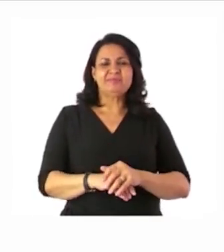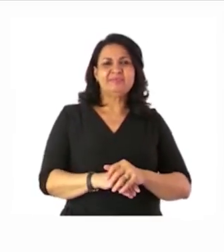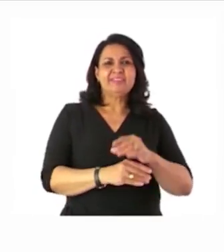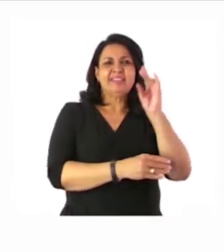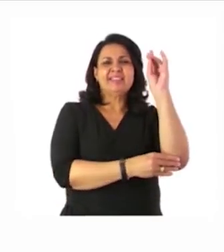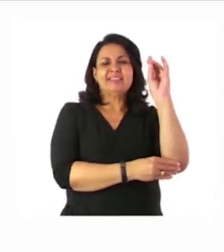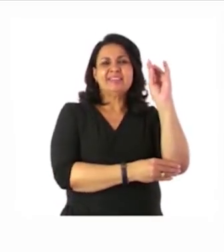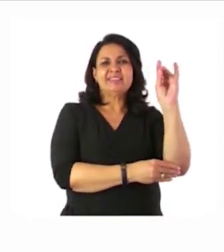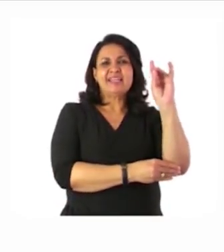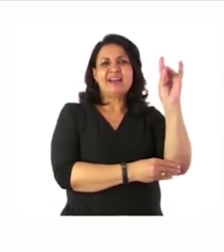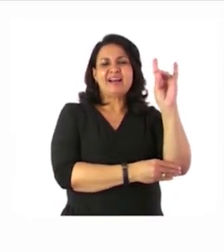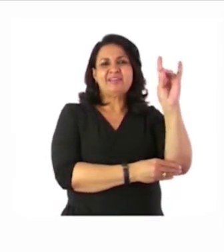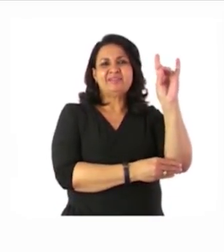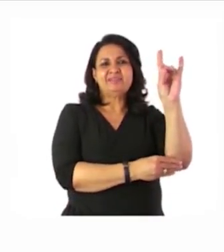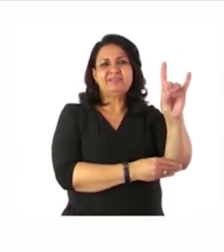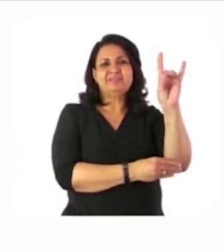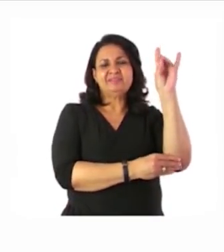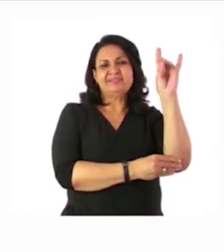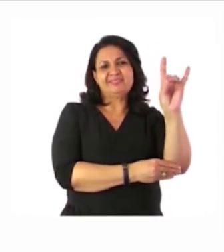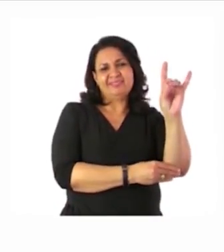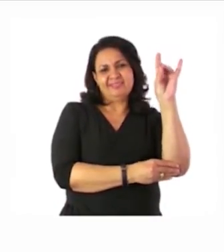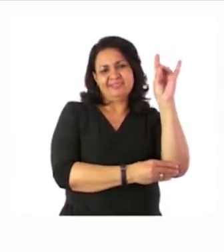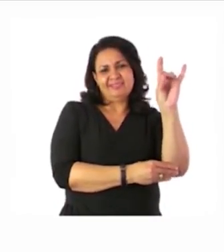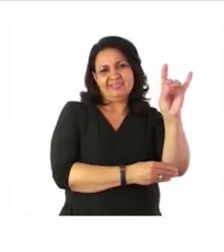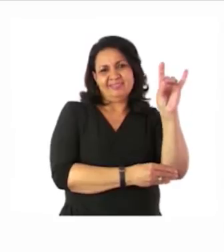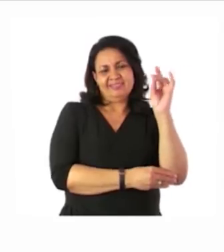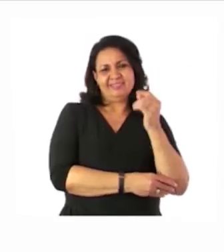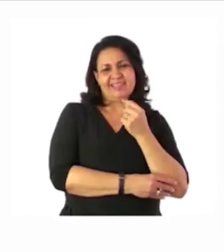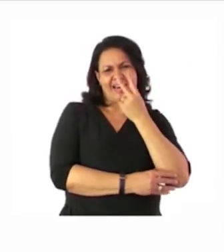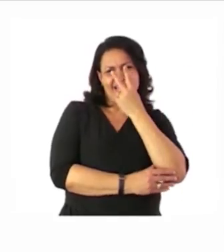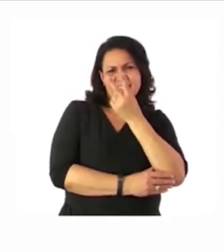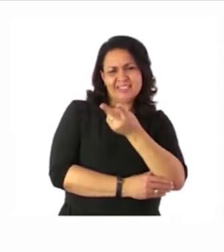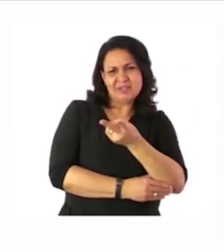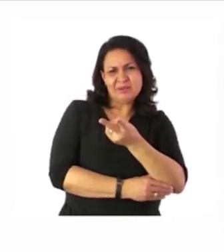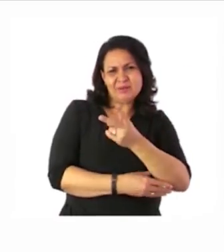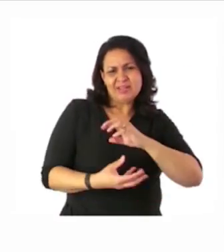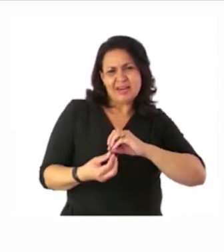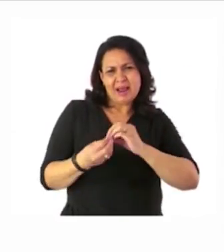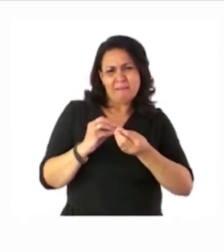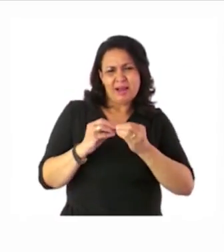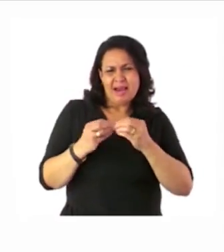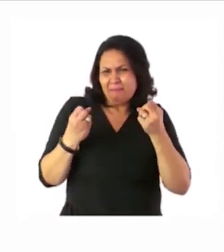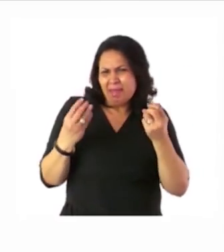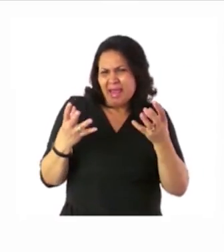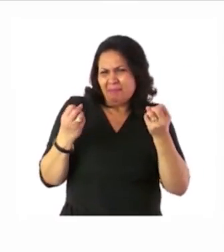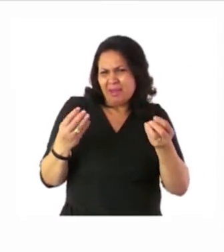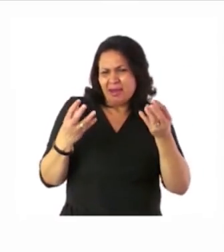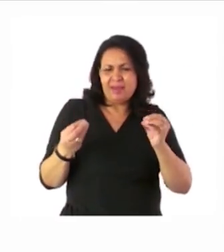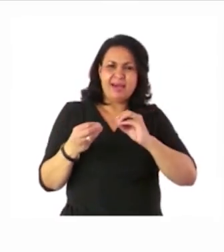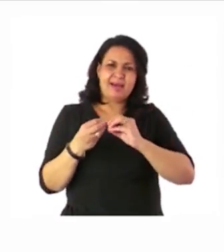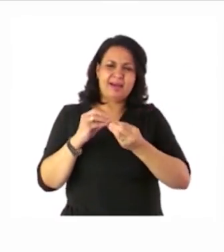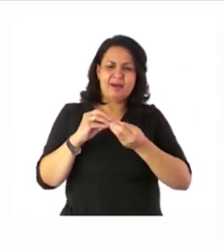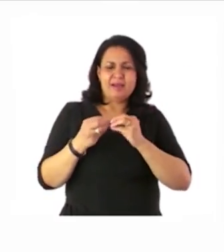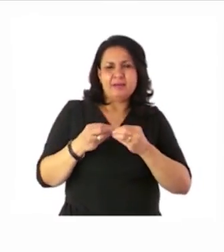this time let's look at this number there's lots of numbers but we need to